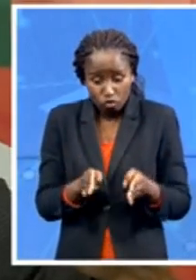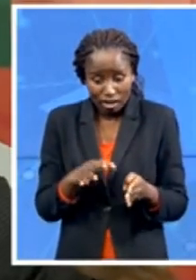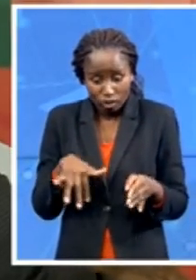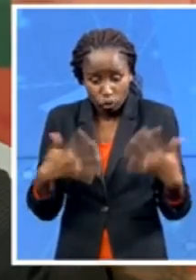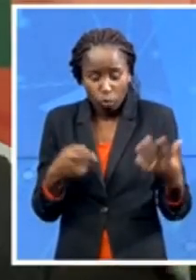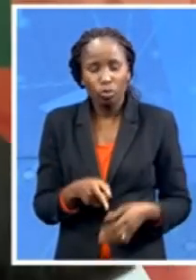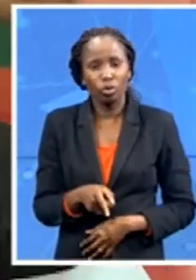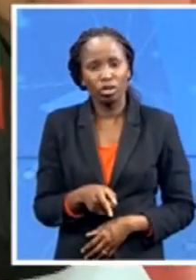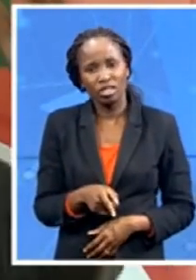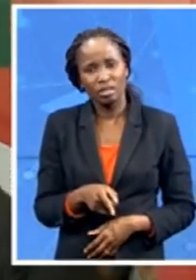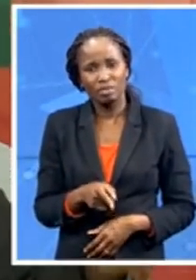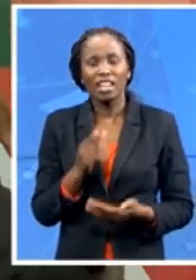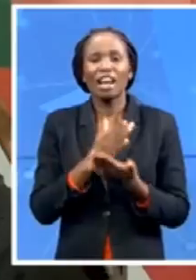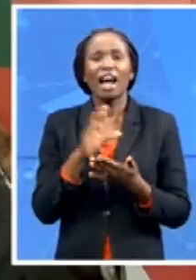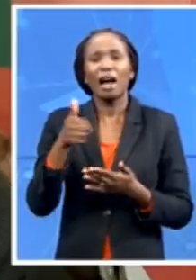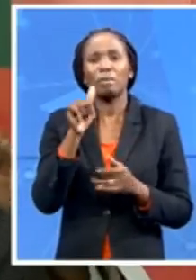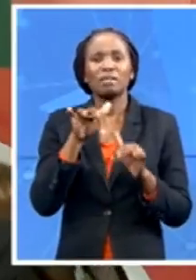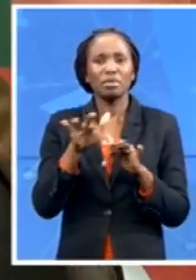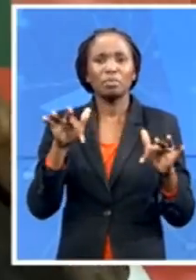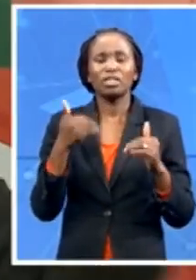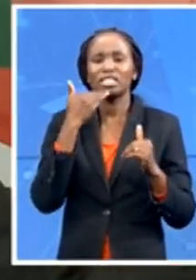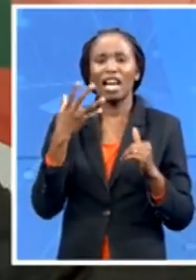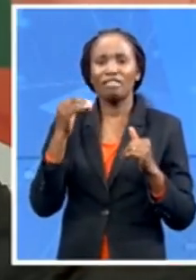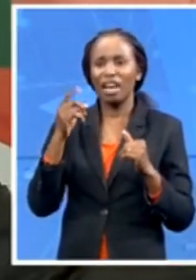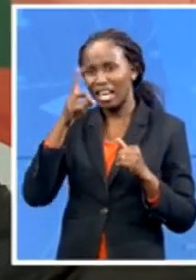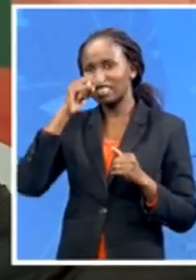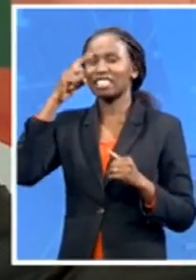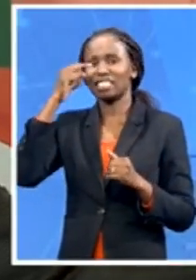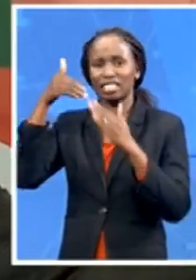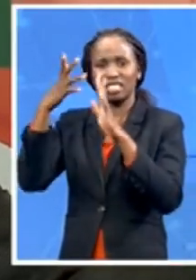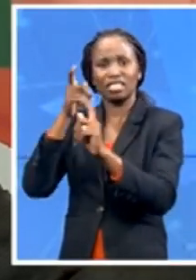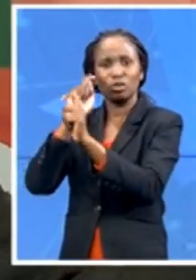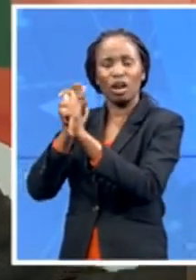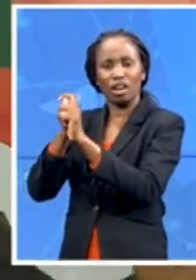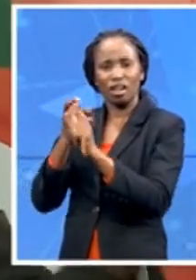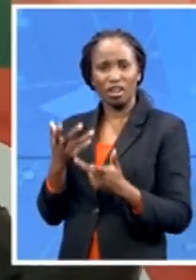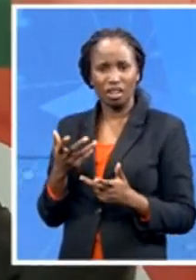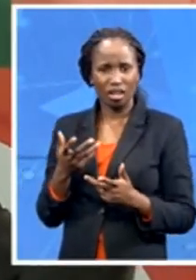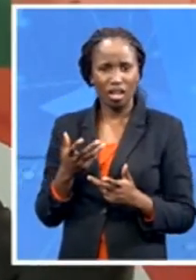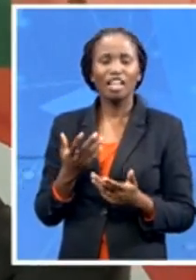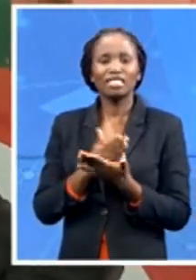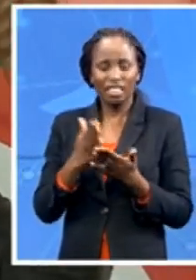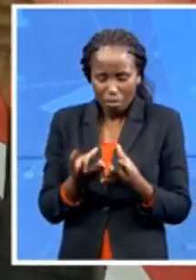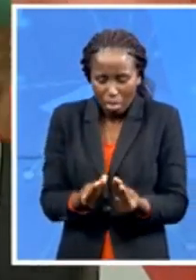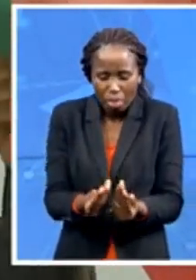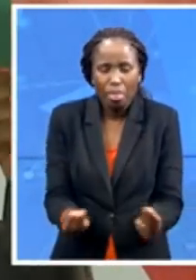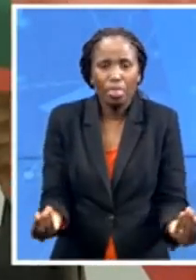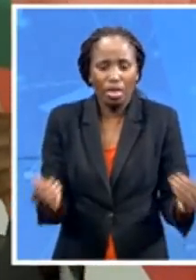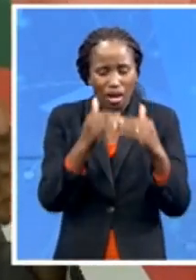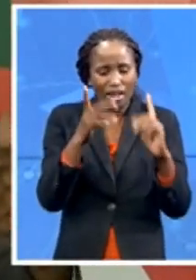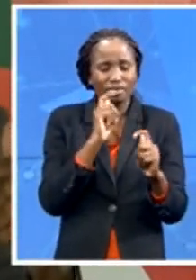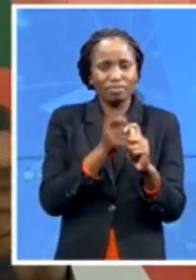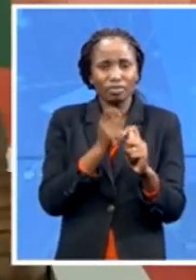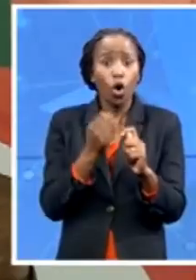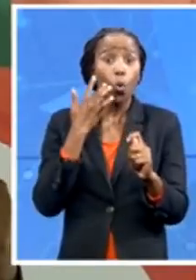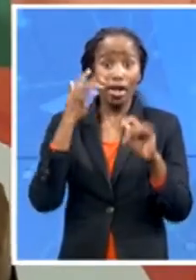esenti. Akufike imvula phako kapa niyazibonela iflats. So sifuna ke ngoku